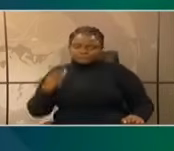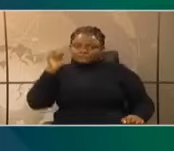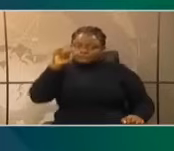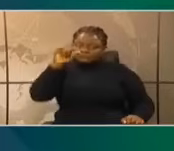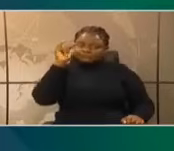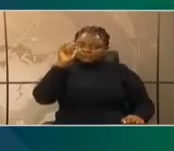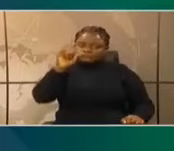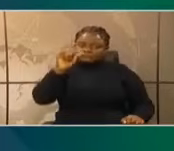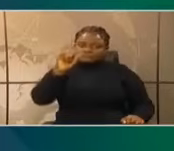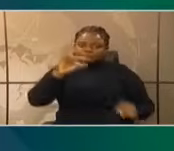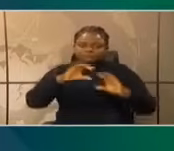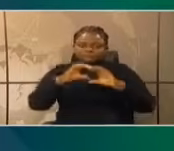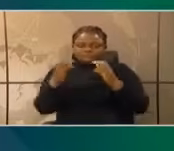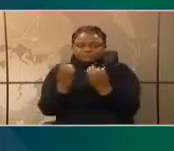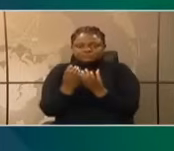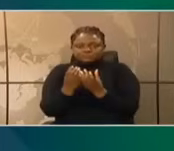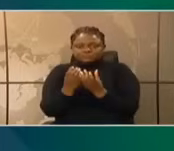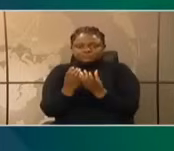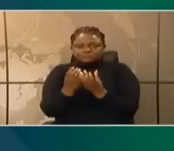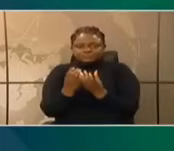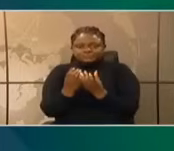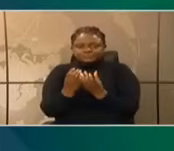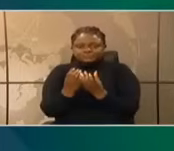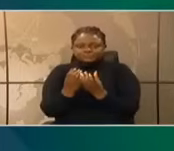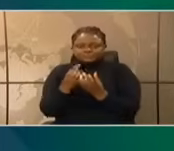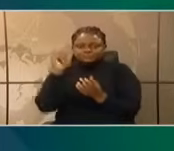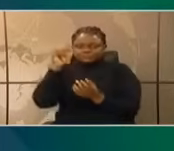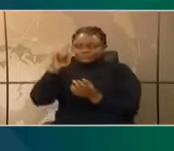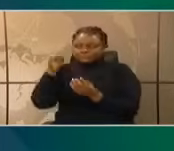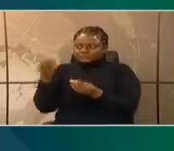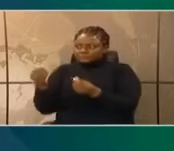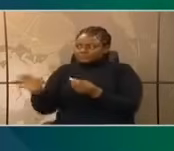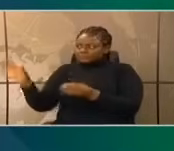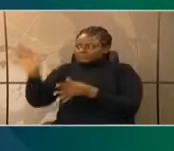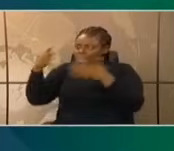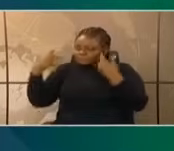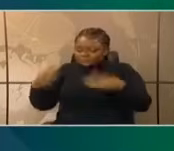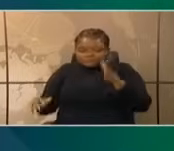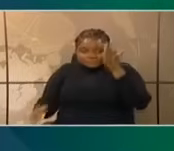airport company for say. And then an airport in Sassi na ano asa